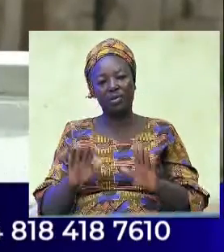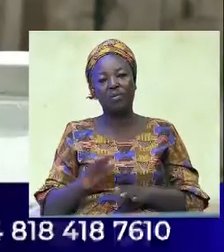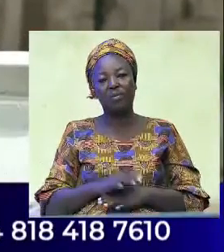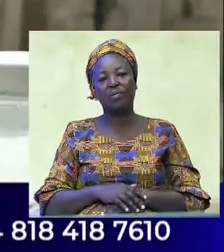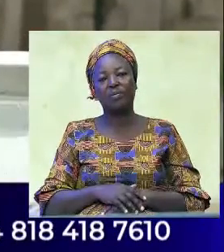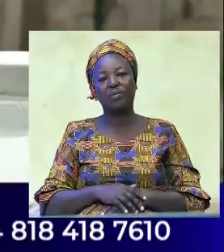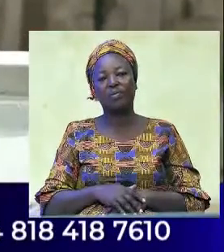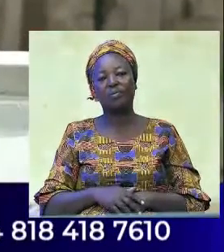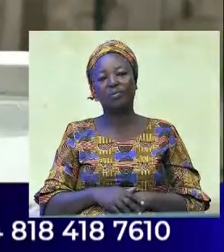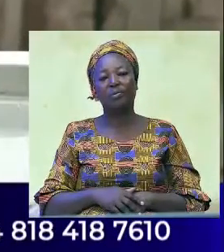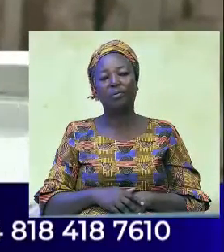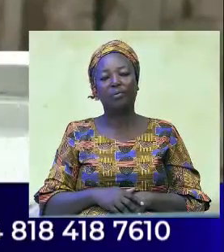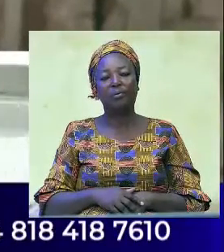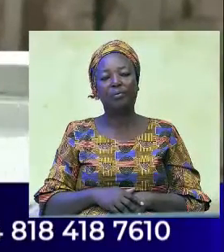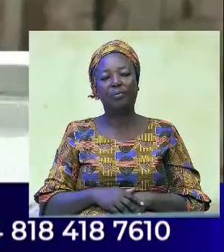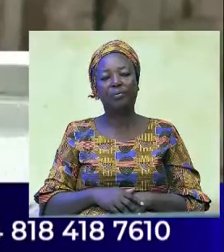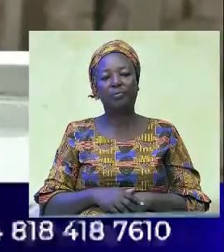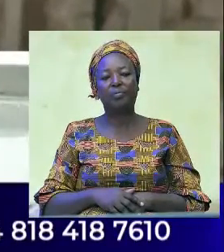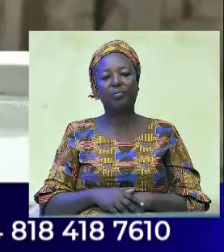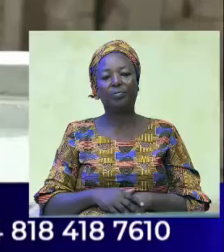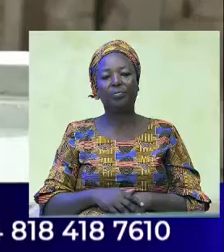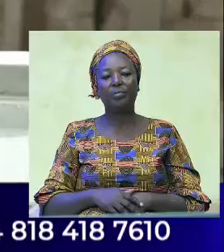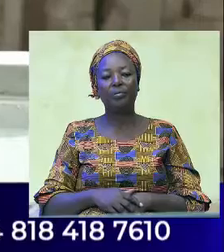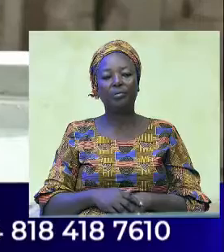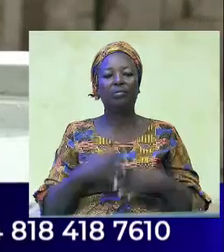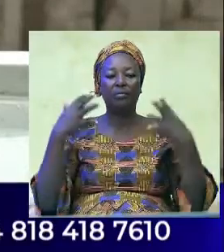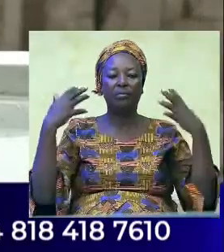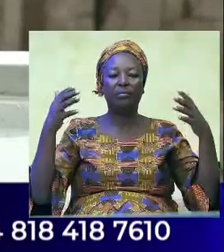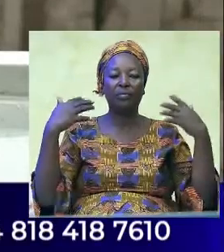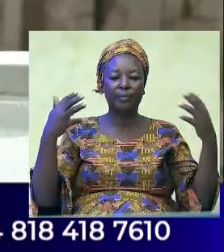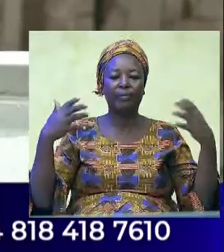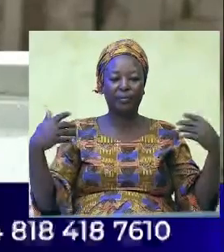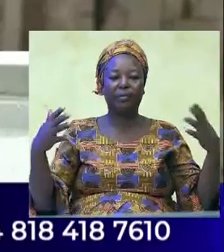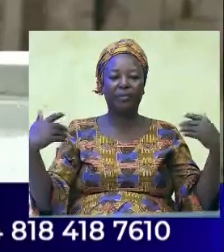See him coming. Miracle.